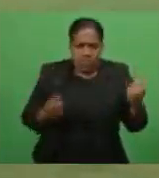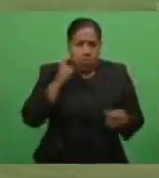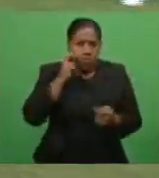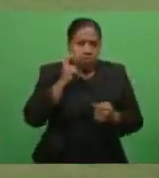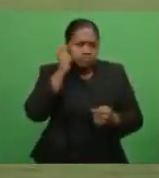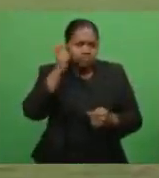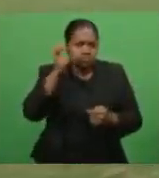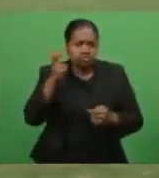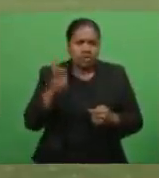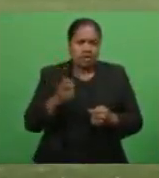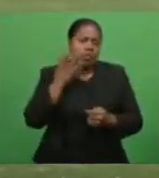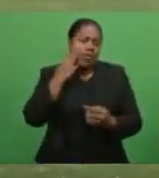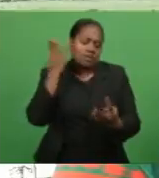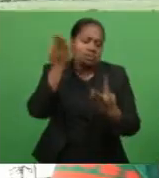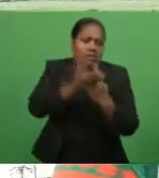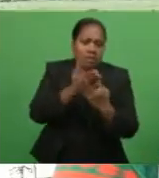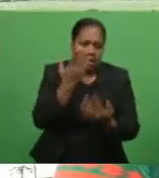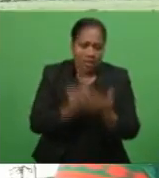lockdown.